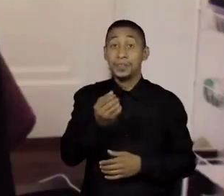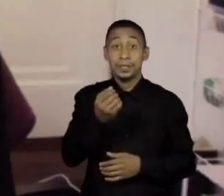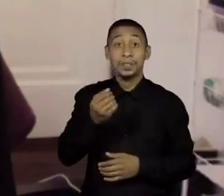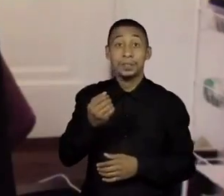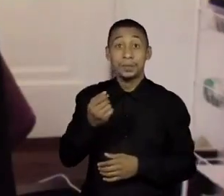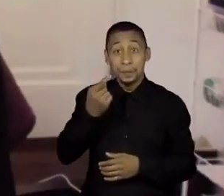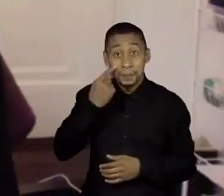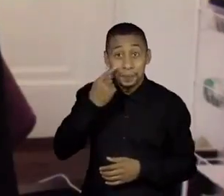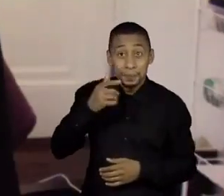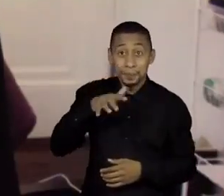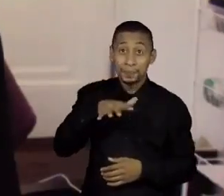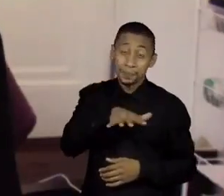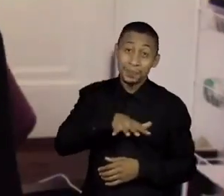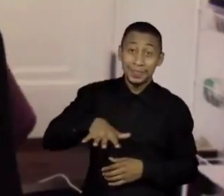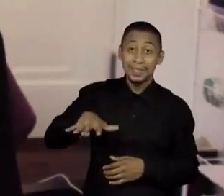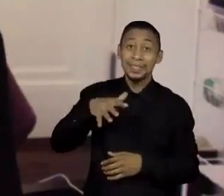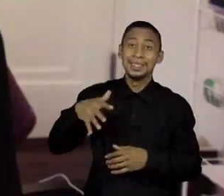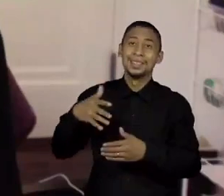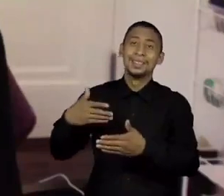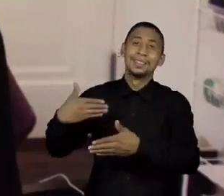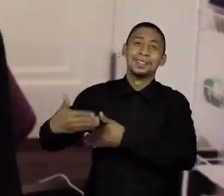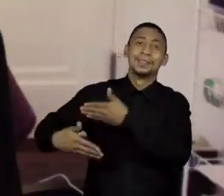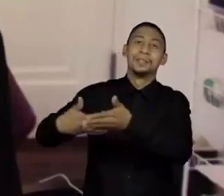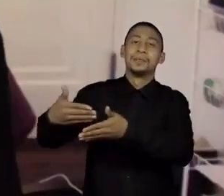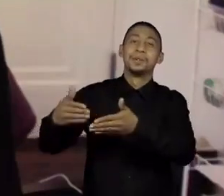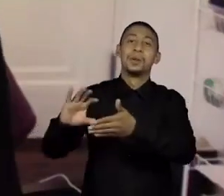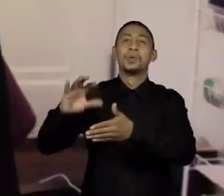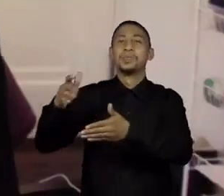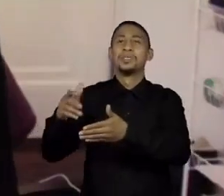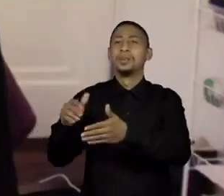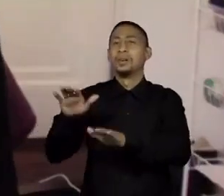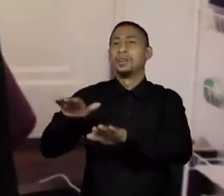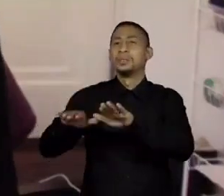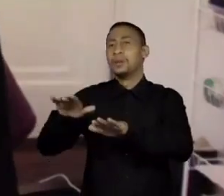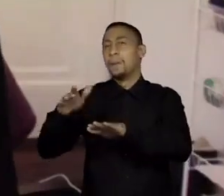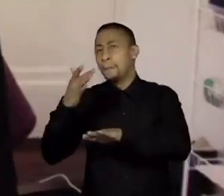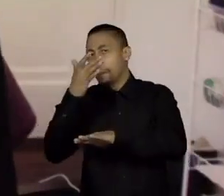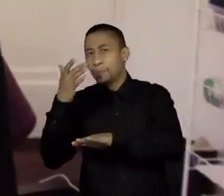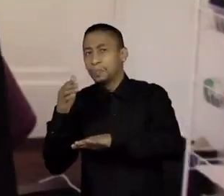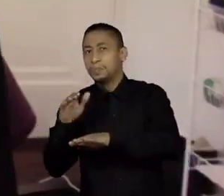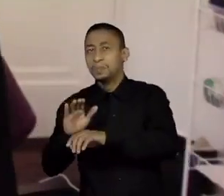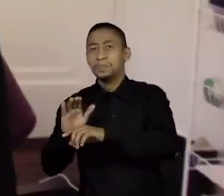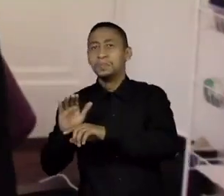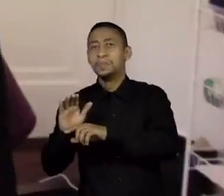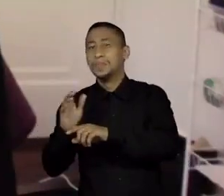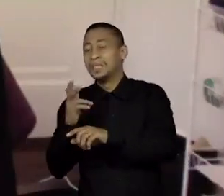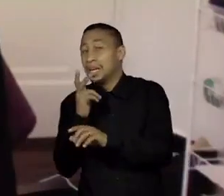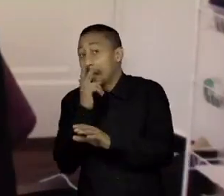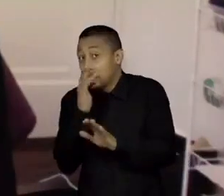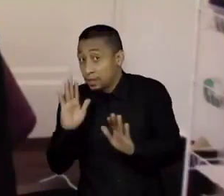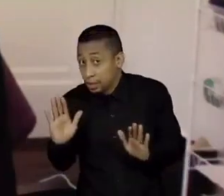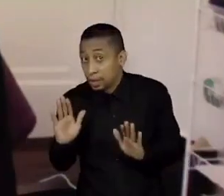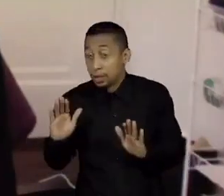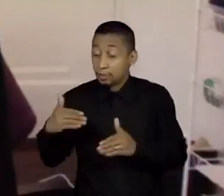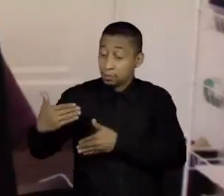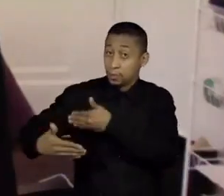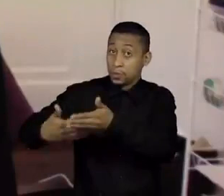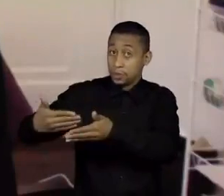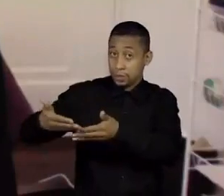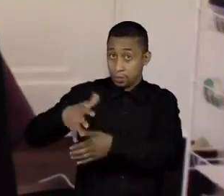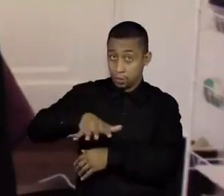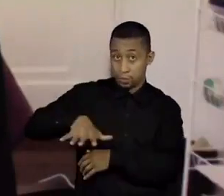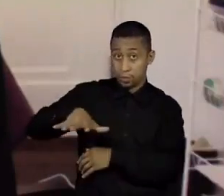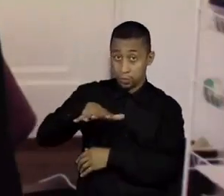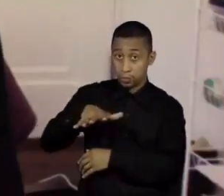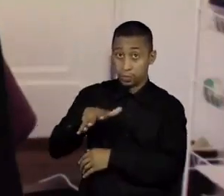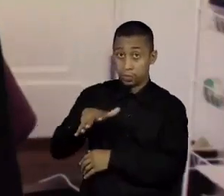First of all, cynicism will get us nowhere, right? If we believe that these trends are inevitable and we become